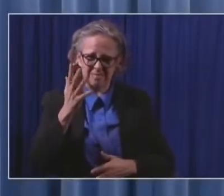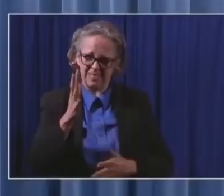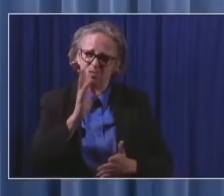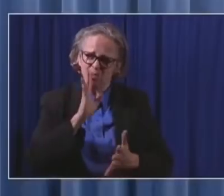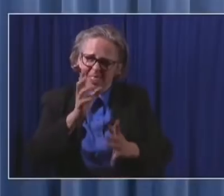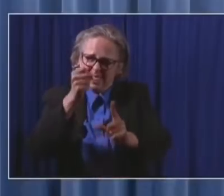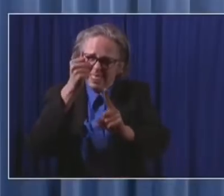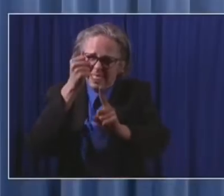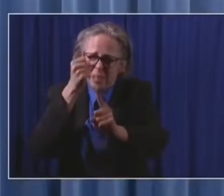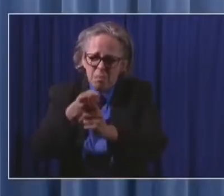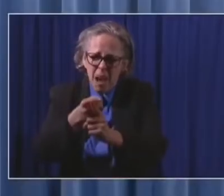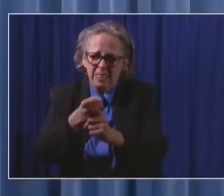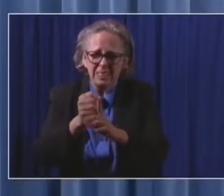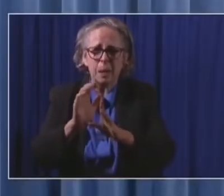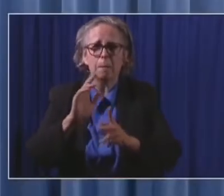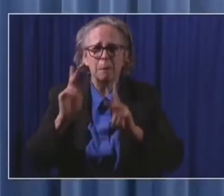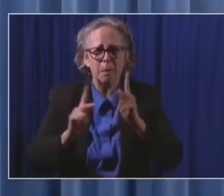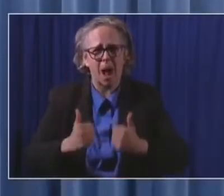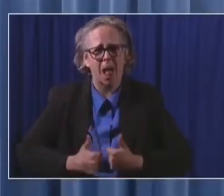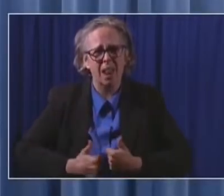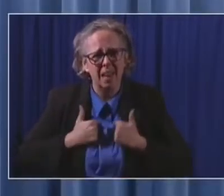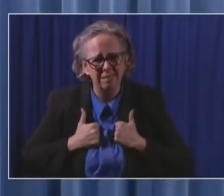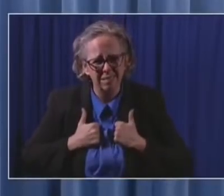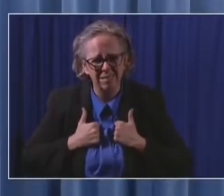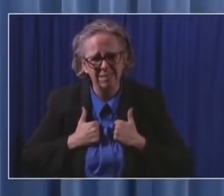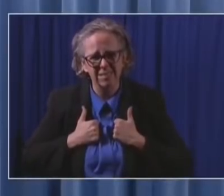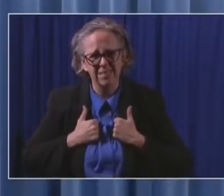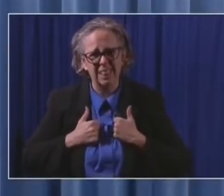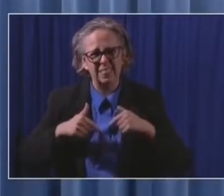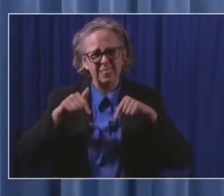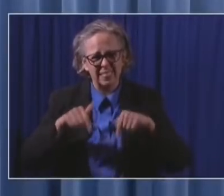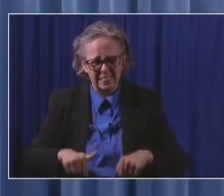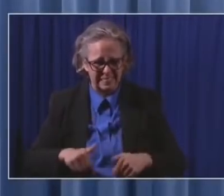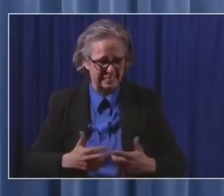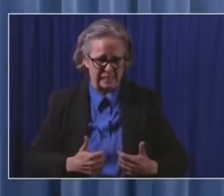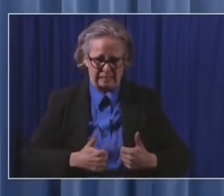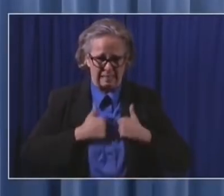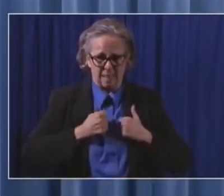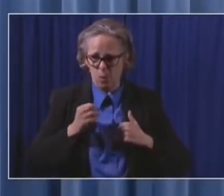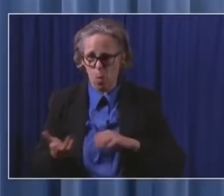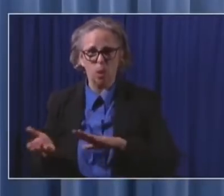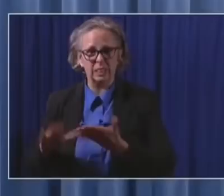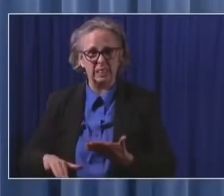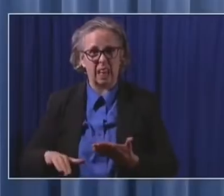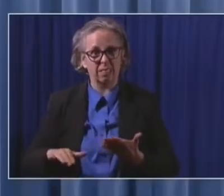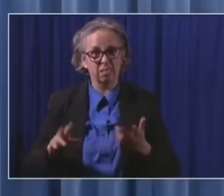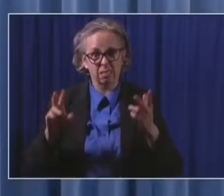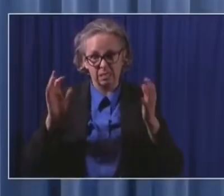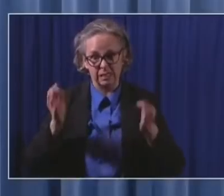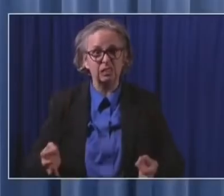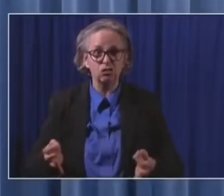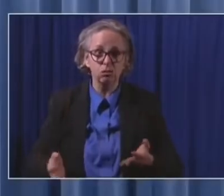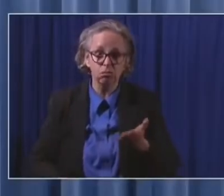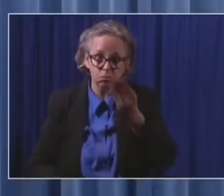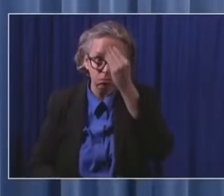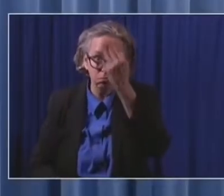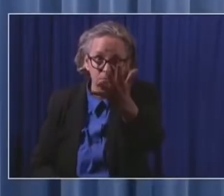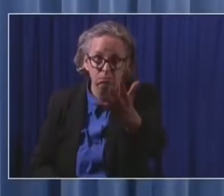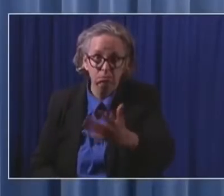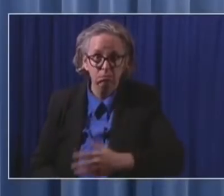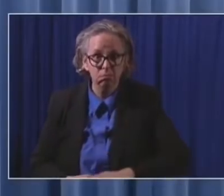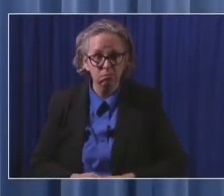does not work. What is at stake here is the lives of Ohioans. This is a matter of life and